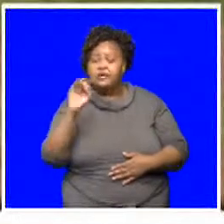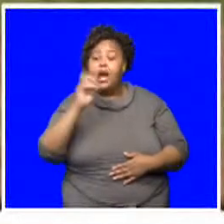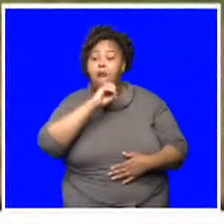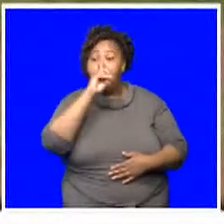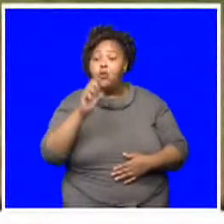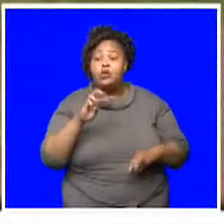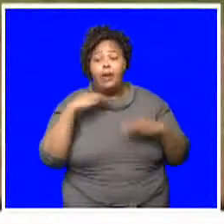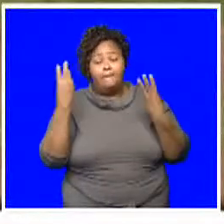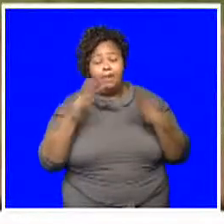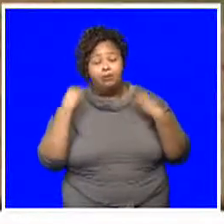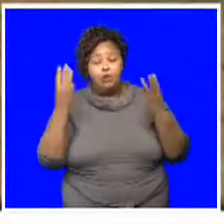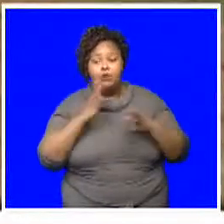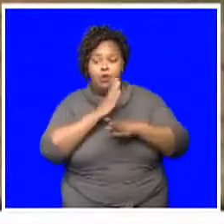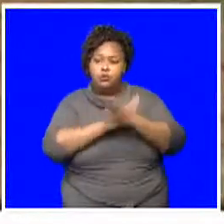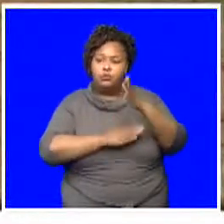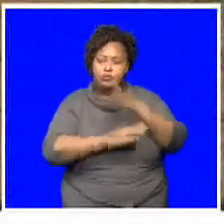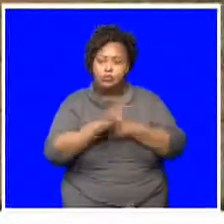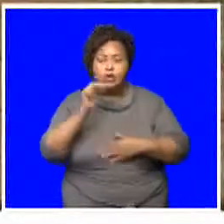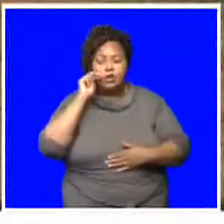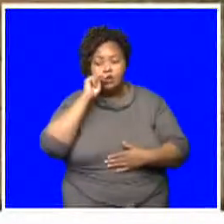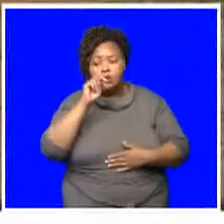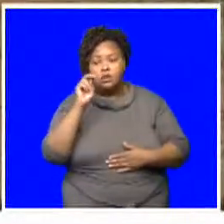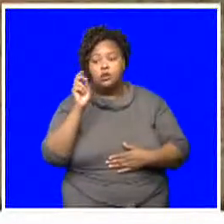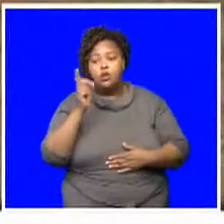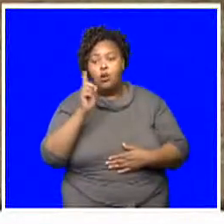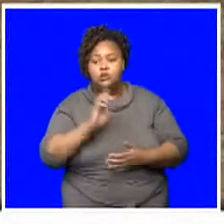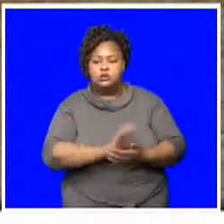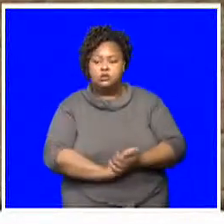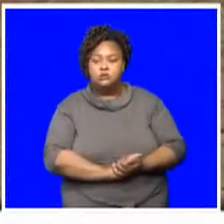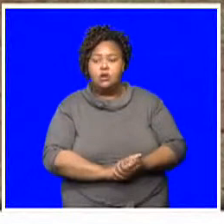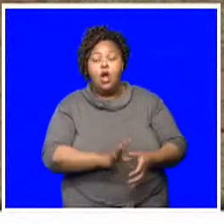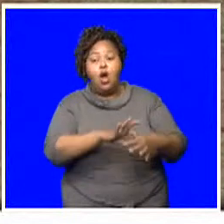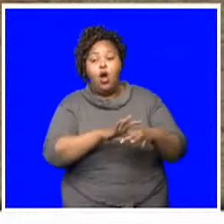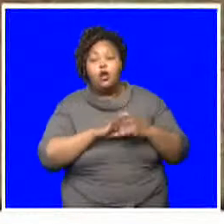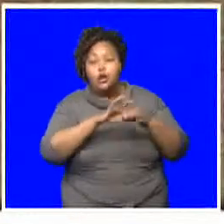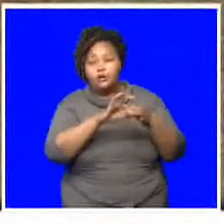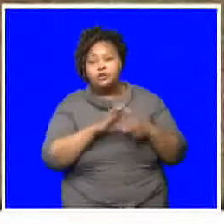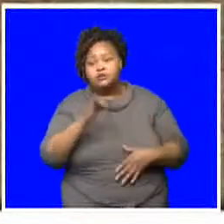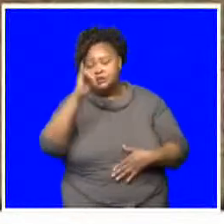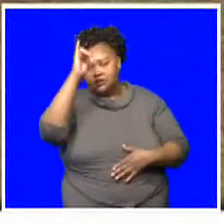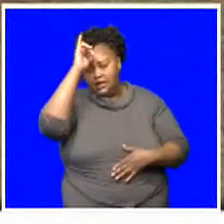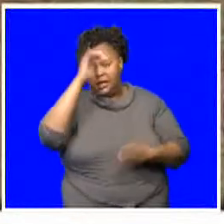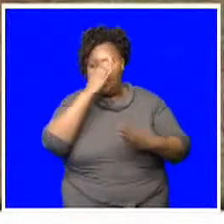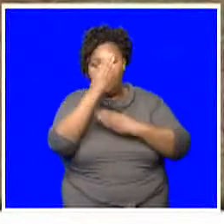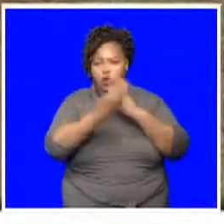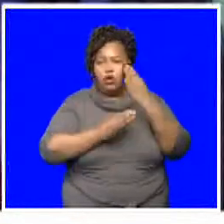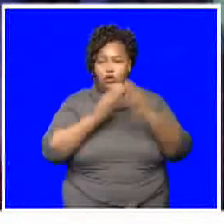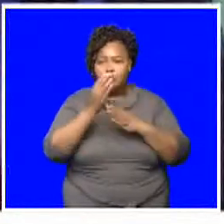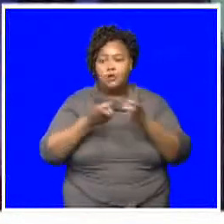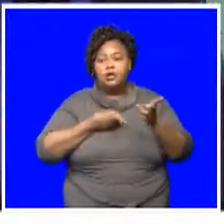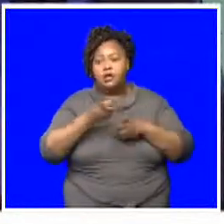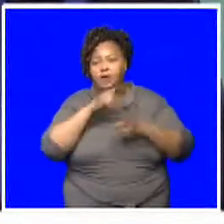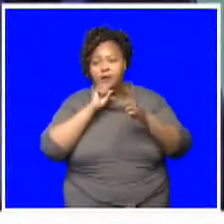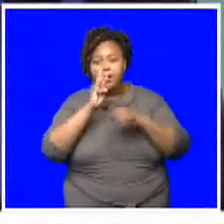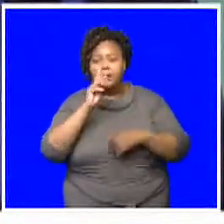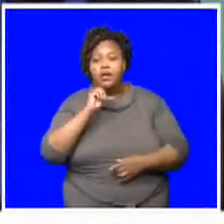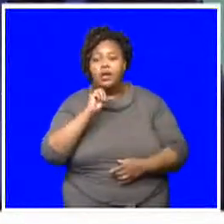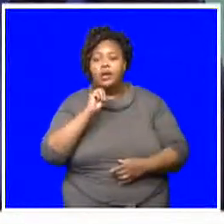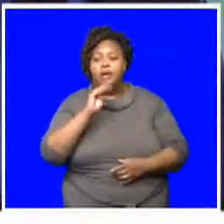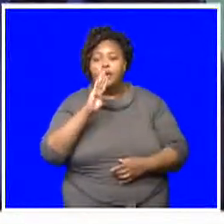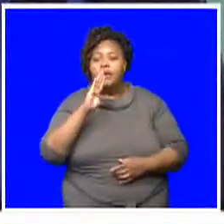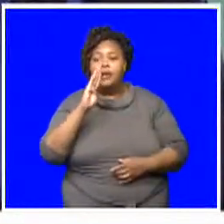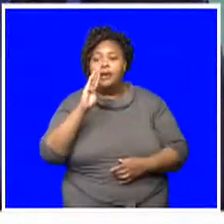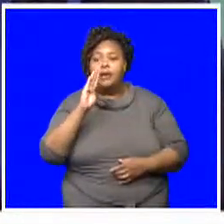ukuthi yini leniyidingako. Mary Mpamali, the director of Likono Lingumnotho, the organization which hosted the